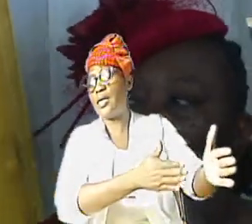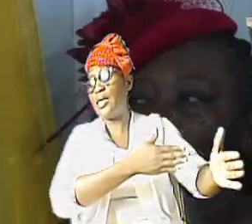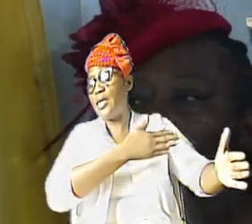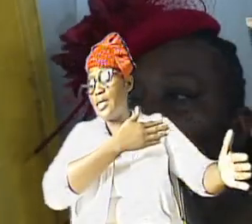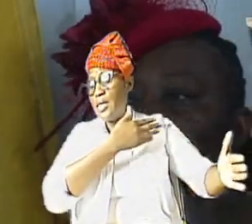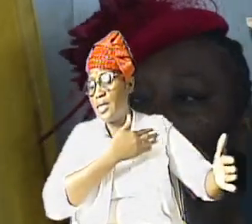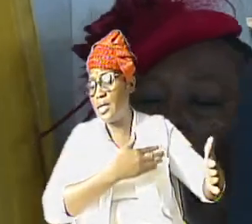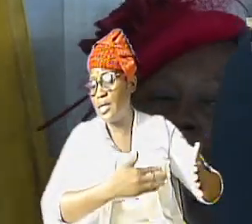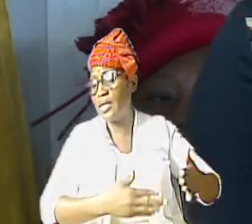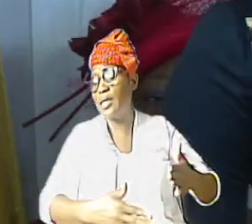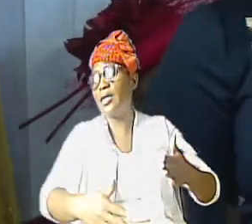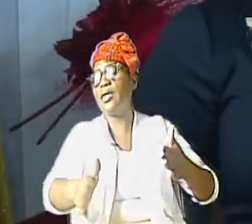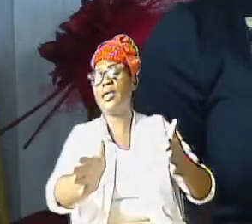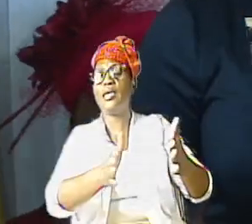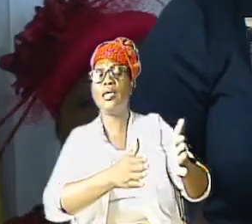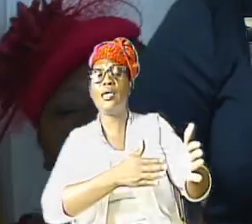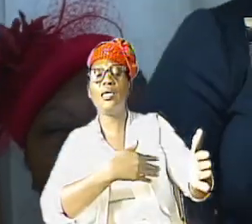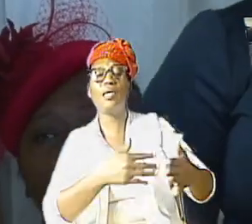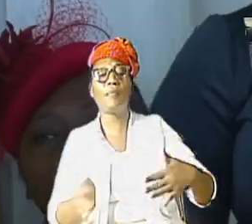I